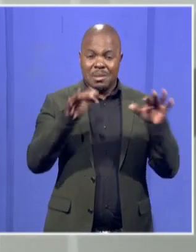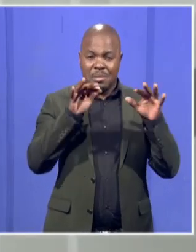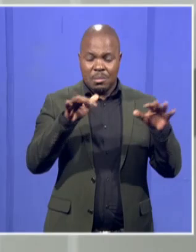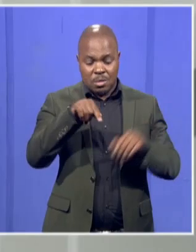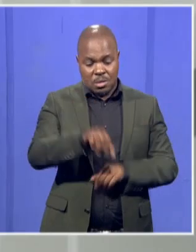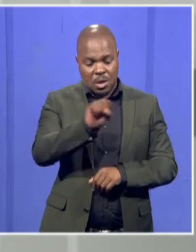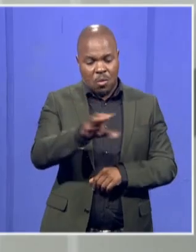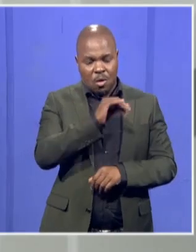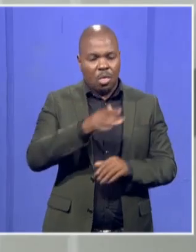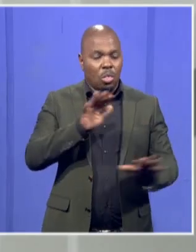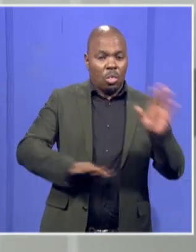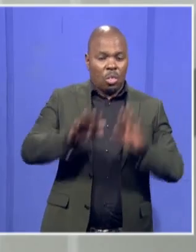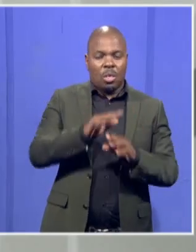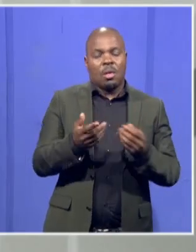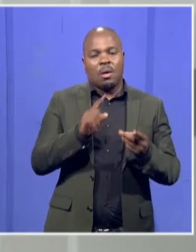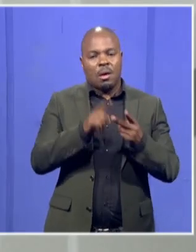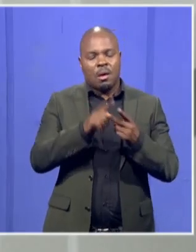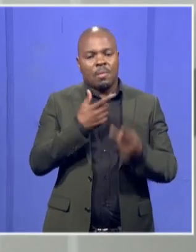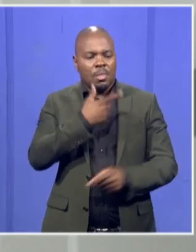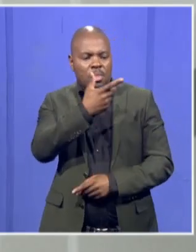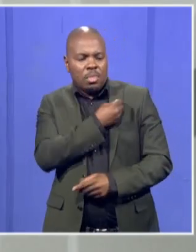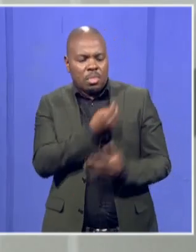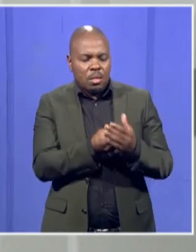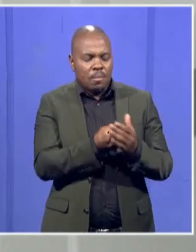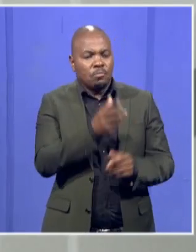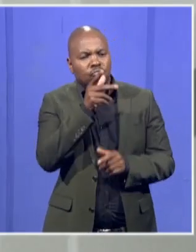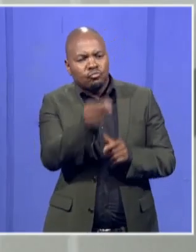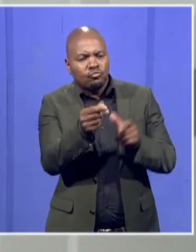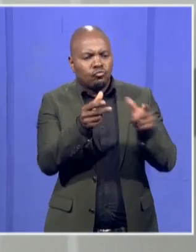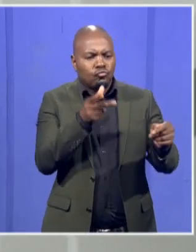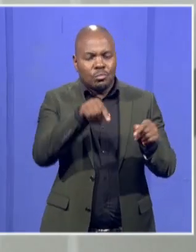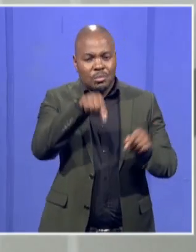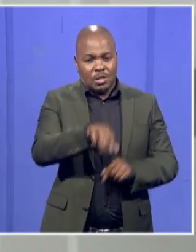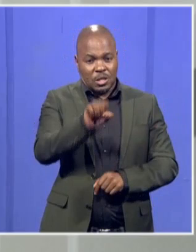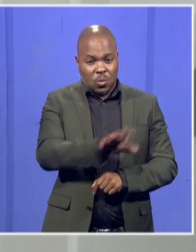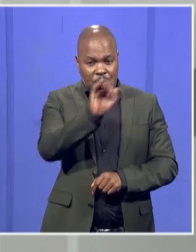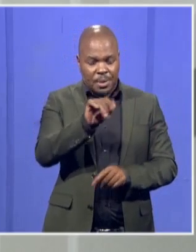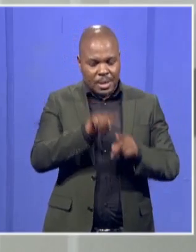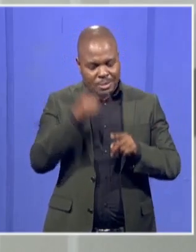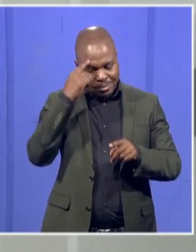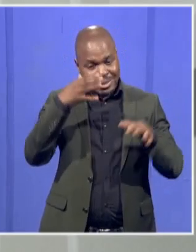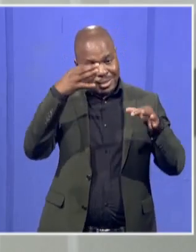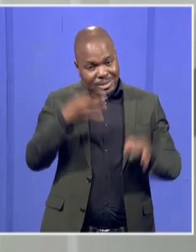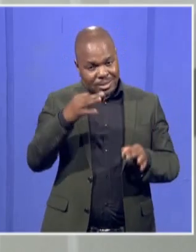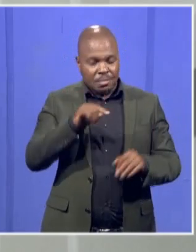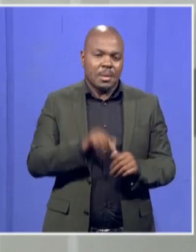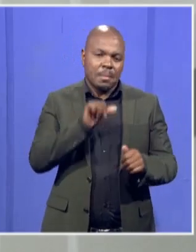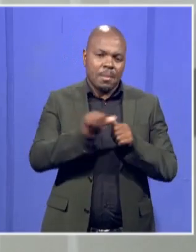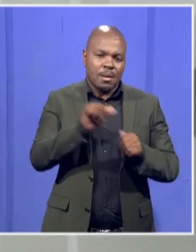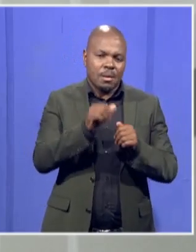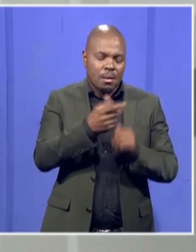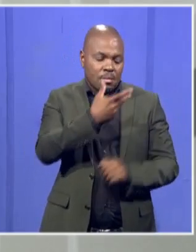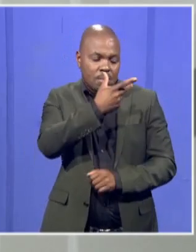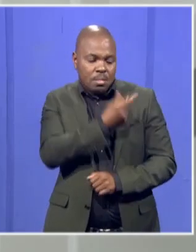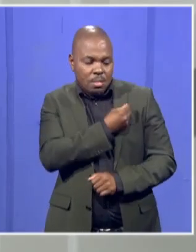affected. Over millions of vaccines were also administered throughout the country. And then a decision was taken that a vaccine